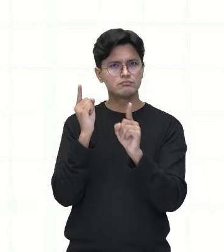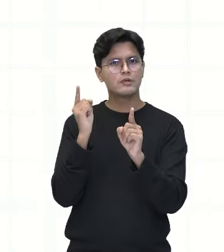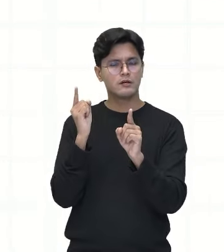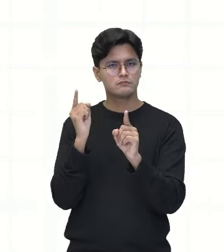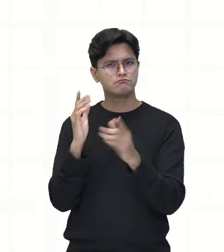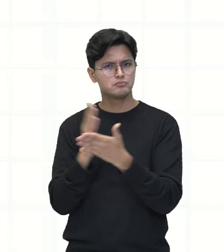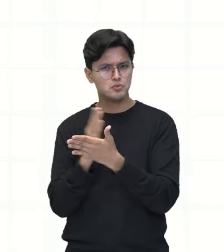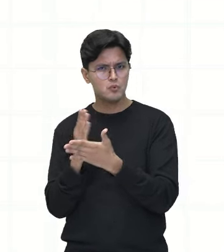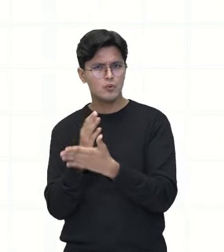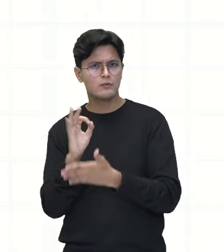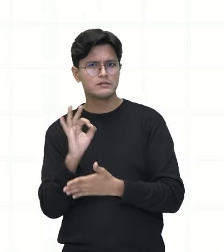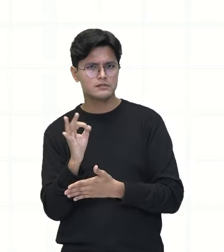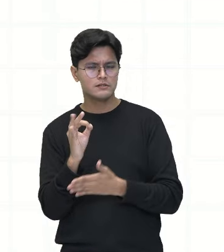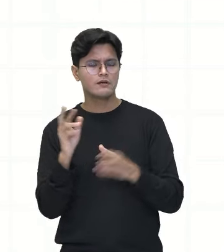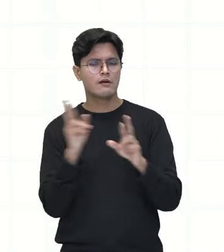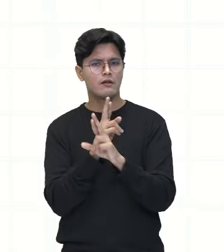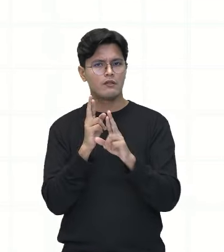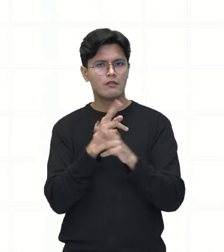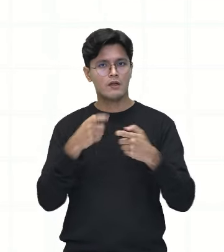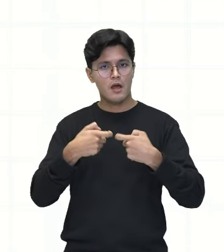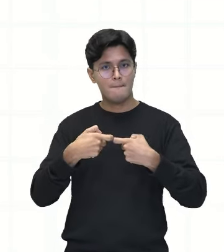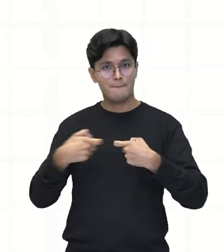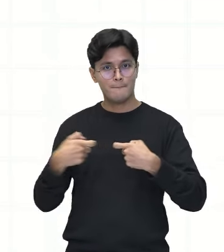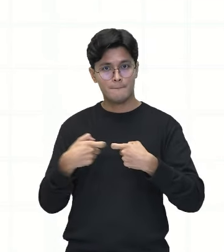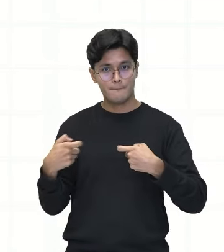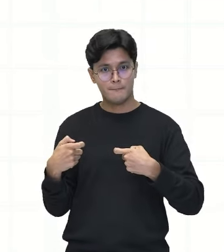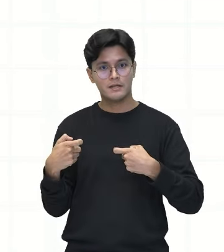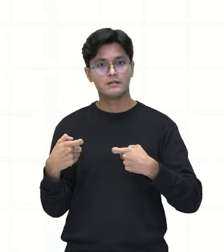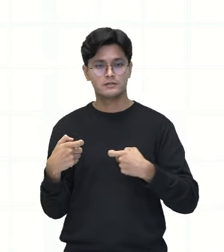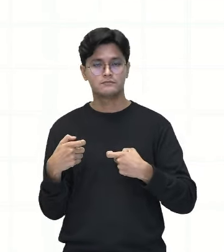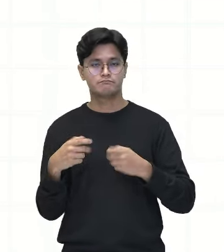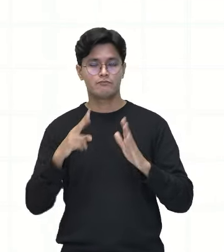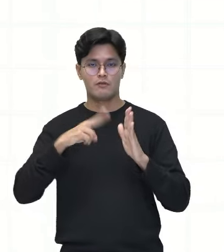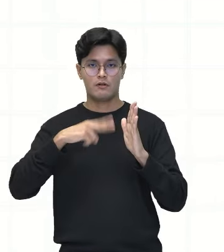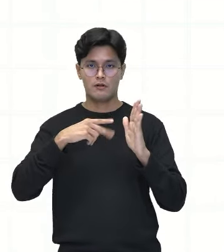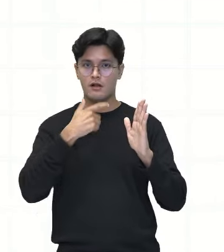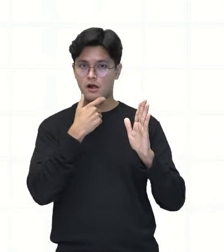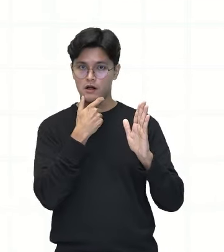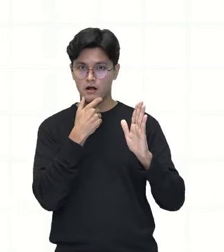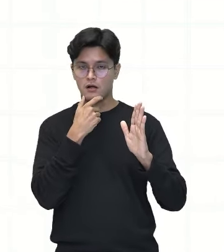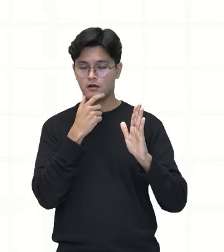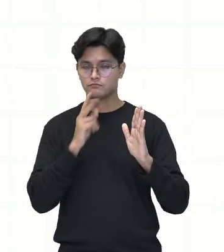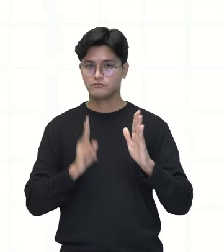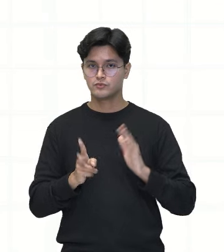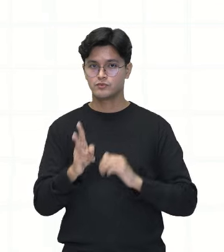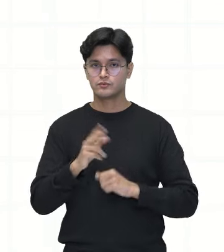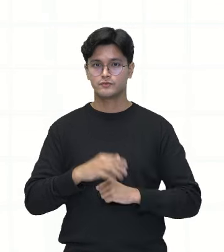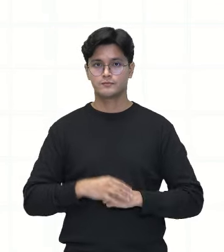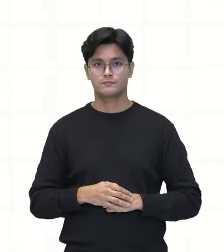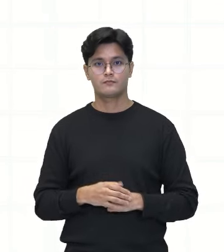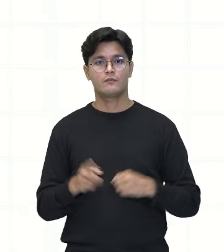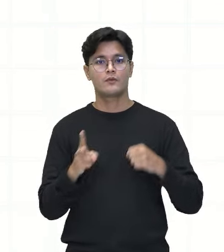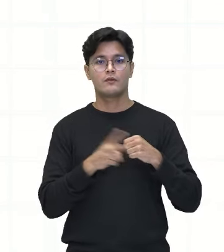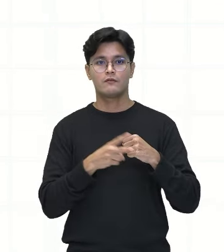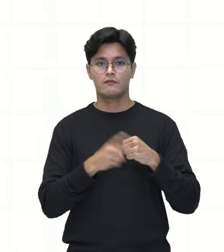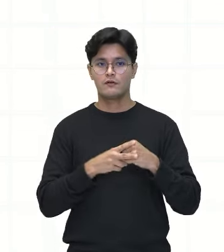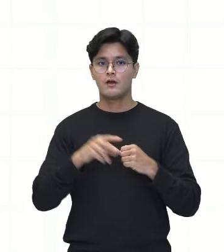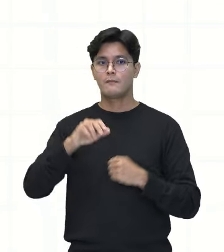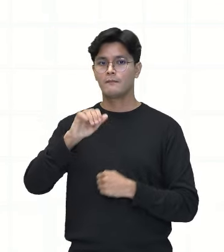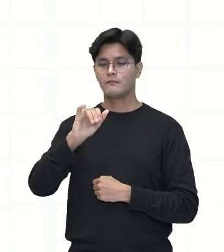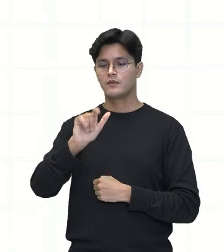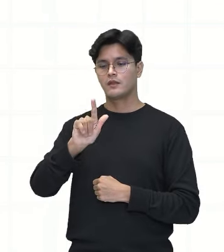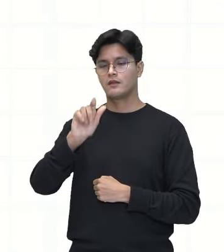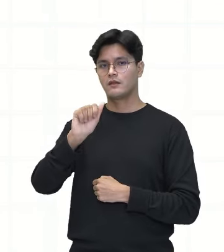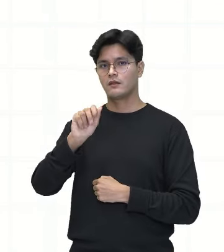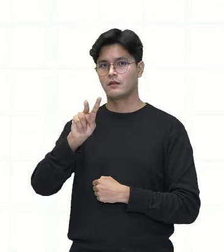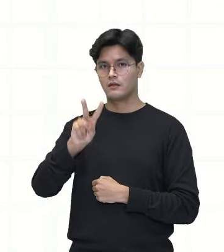not know that I would discover the answer, just as I gave up my search. O verbo gave up é desistir,